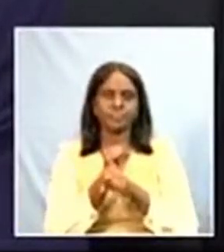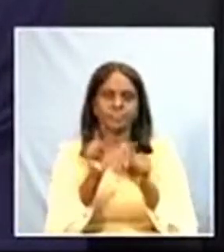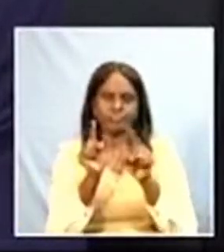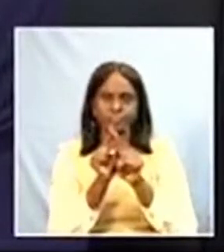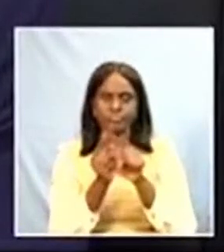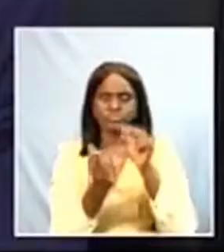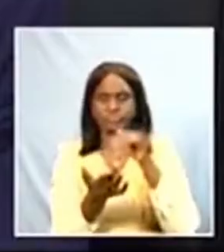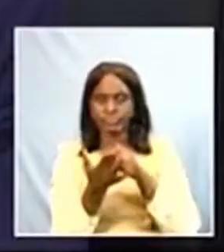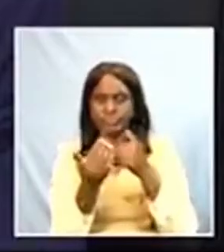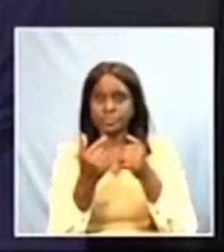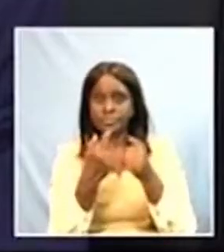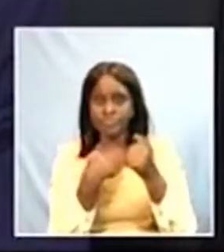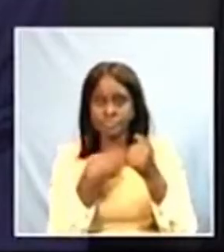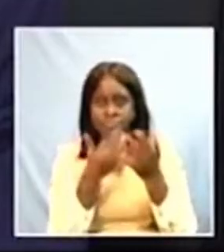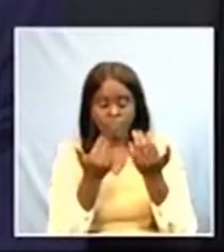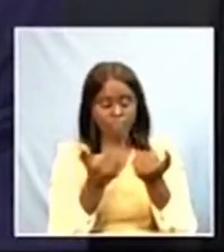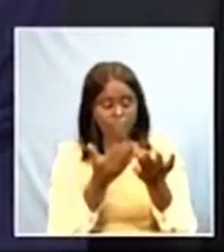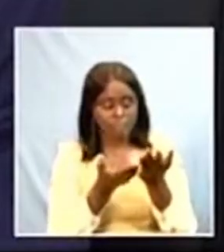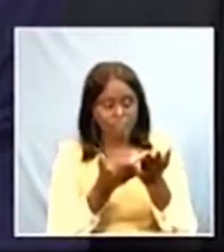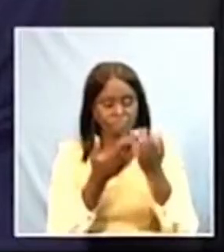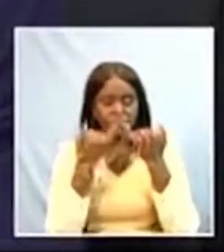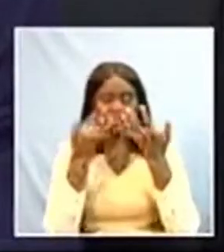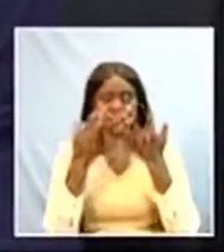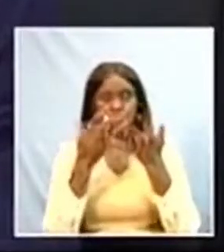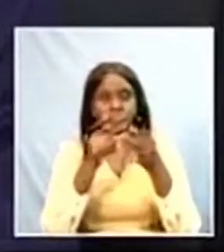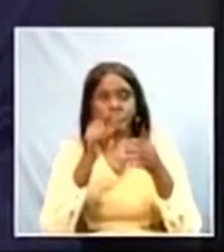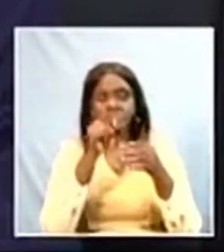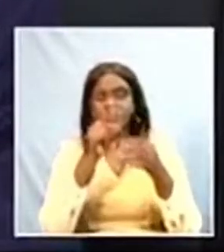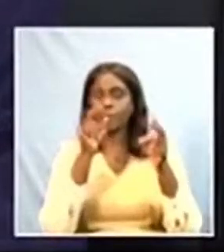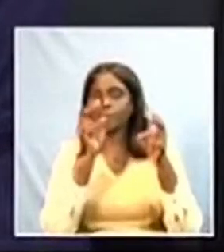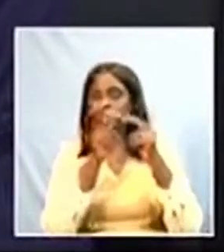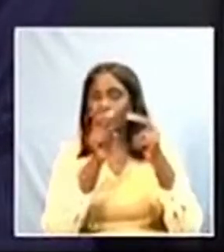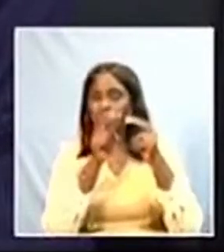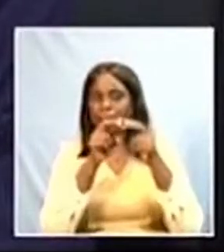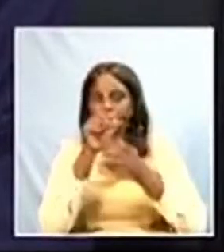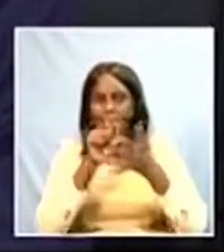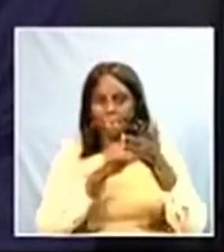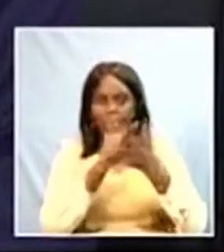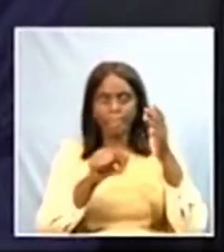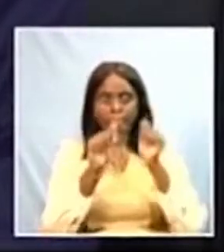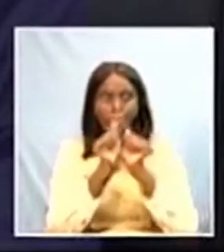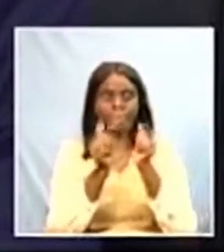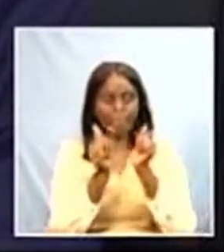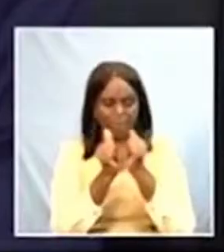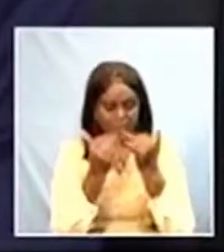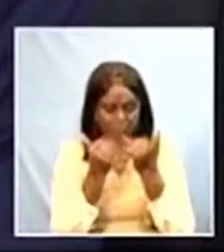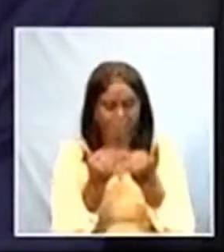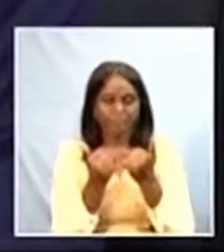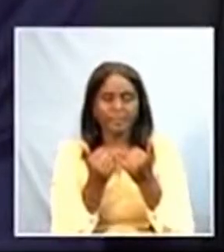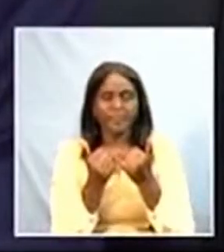And you are hereby informed that the contract is terminated with immediate effect.